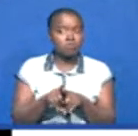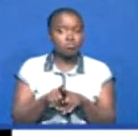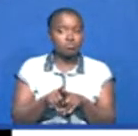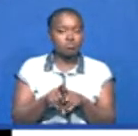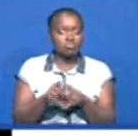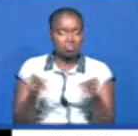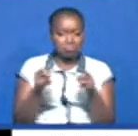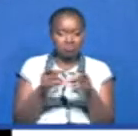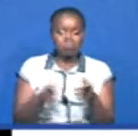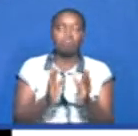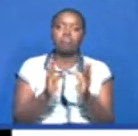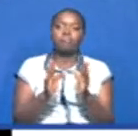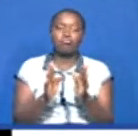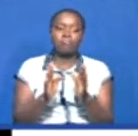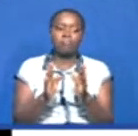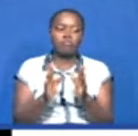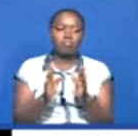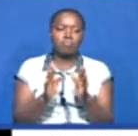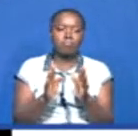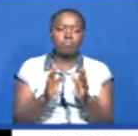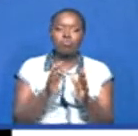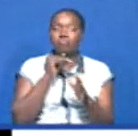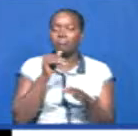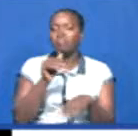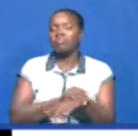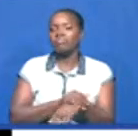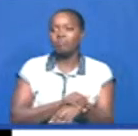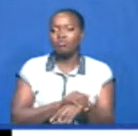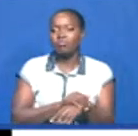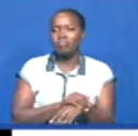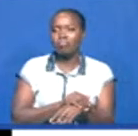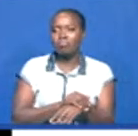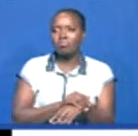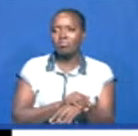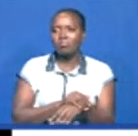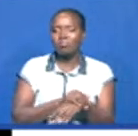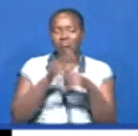shortcut. It is unethical. It is immoral.